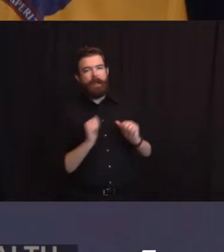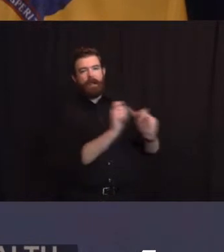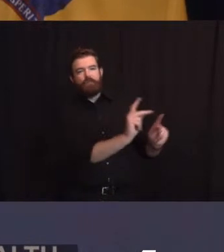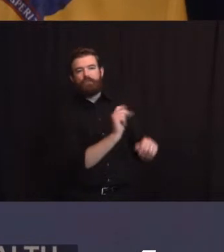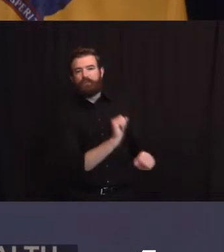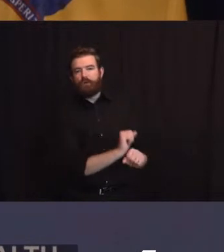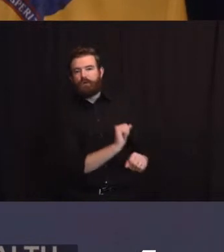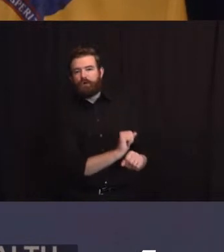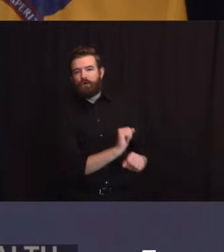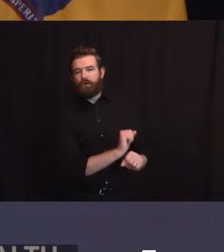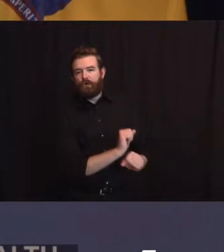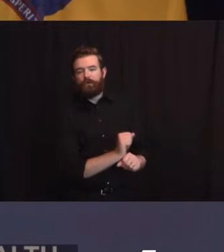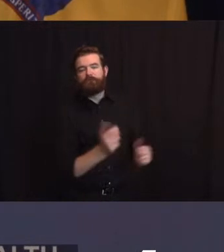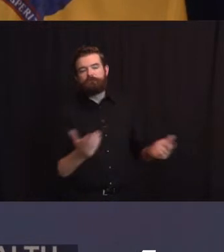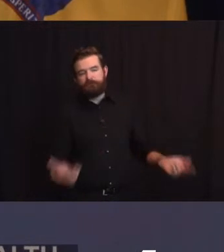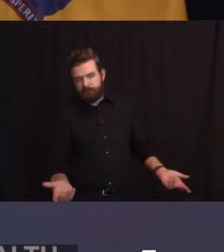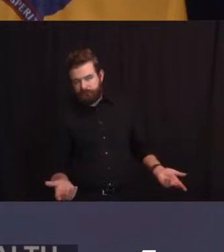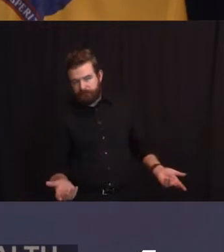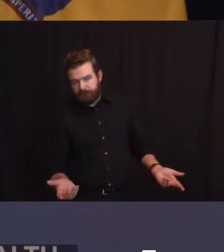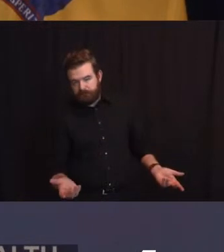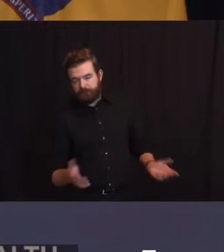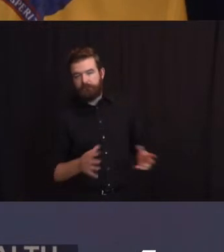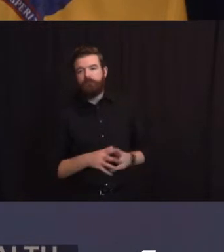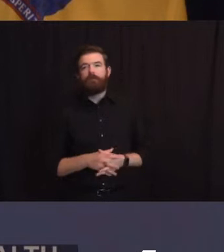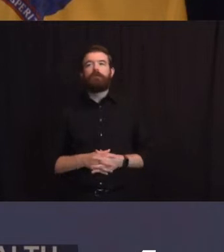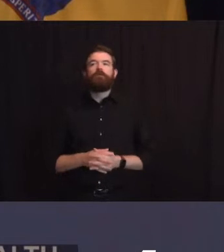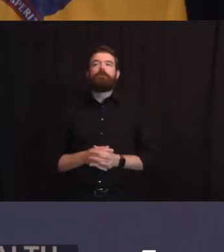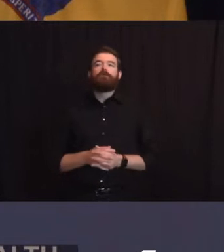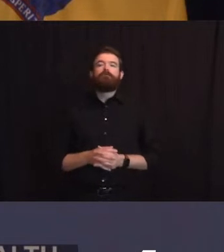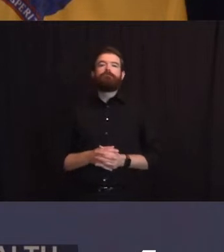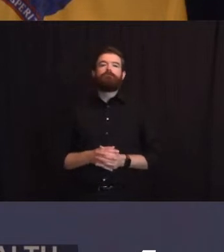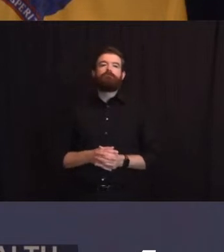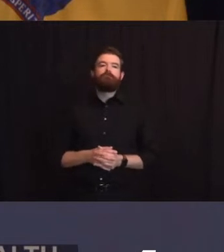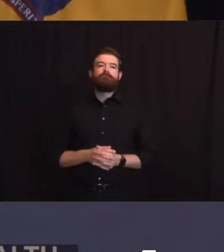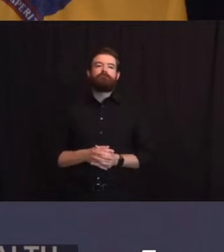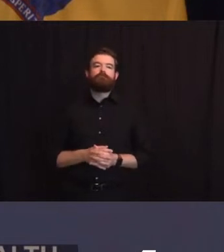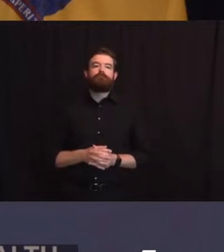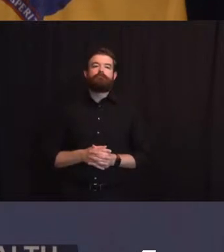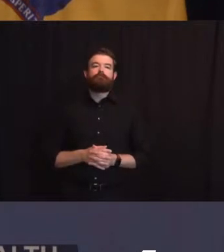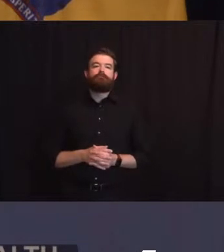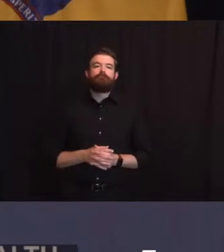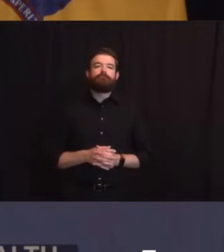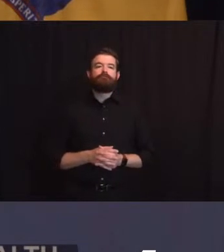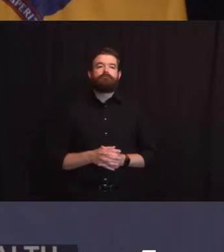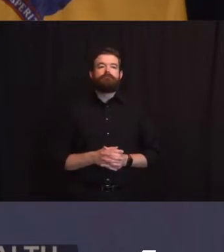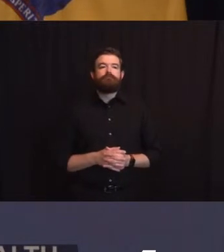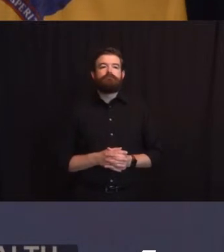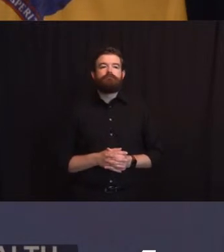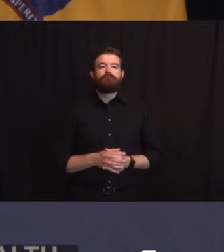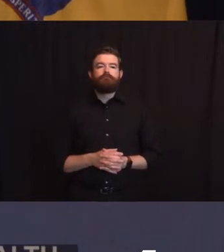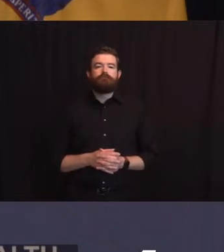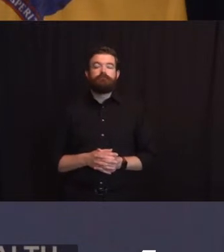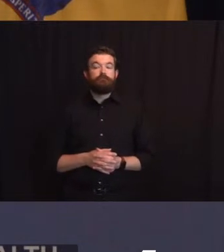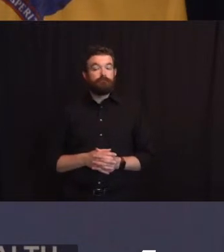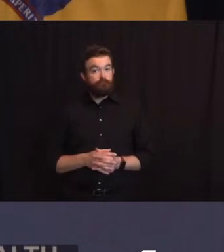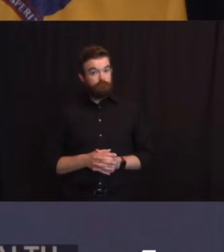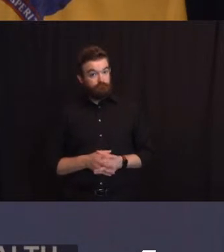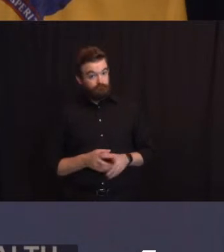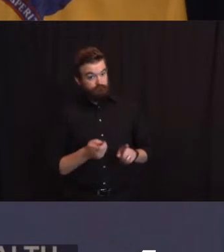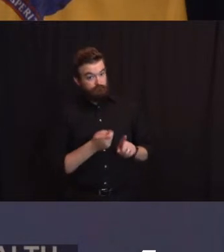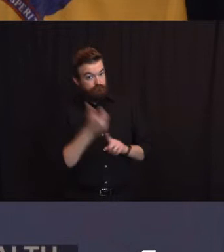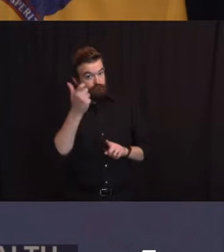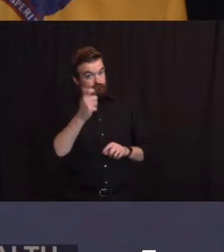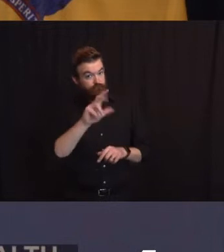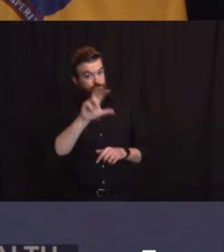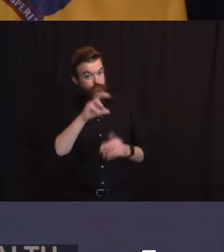lag associated with that, but we have no plans on that. I believe I said this last week. Paramel or Dan will